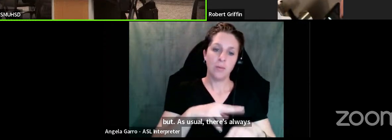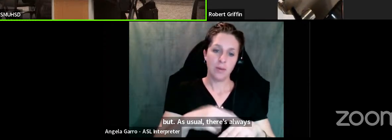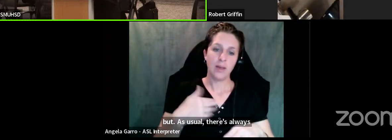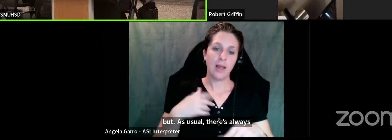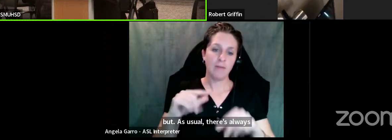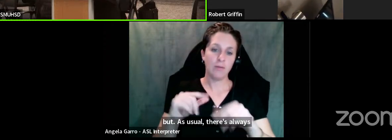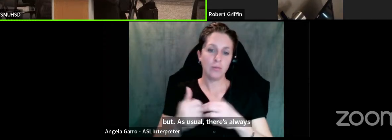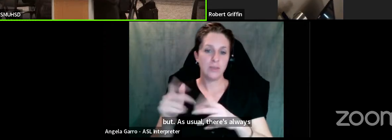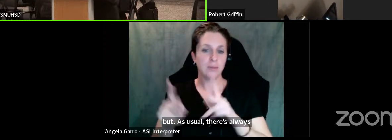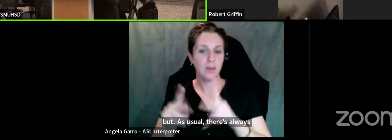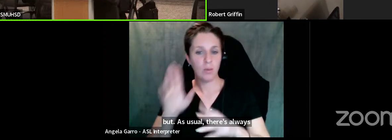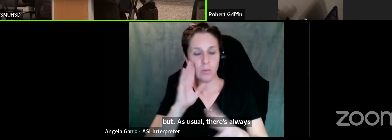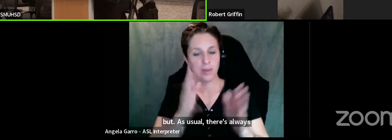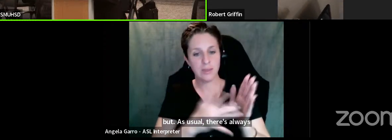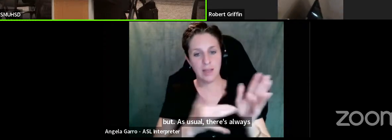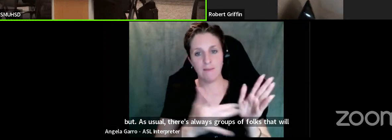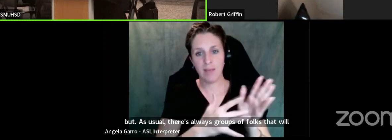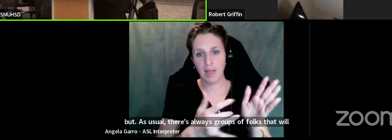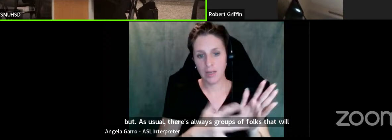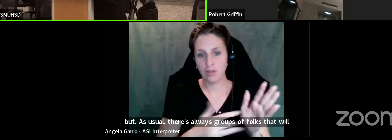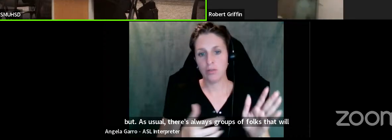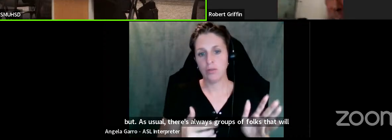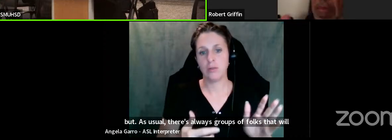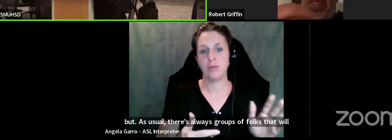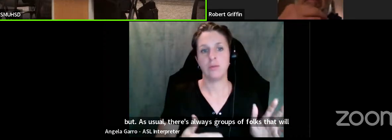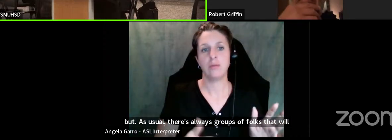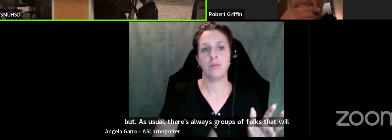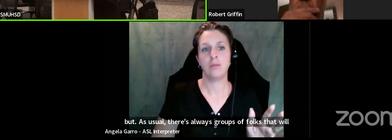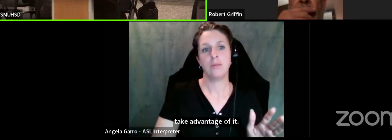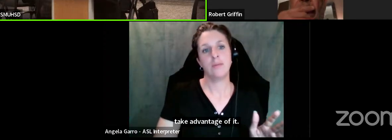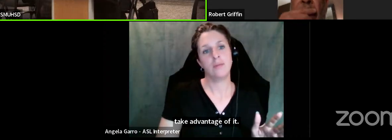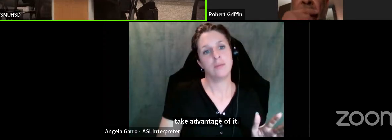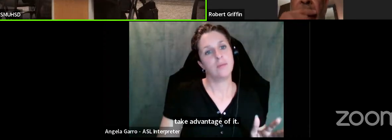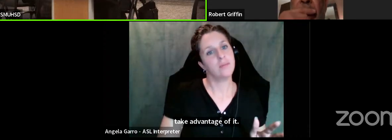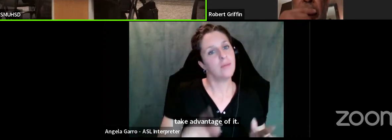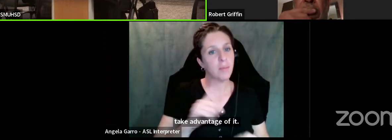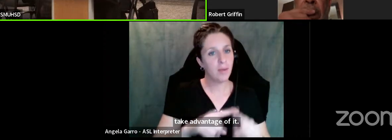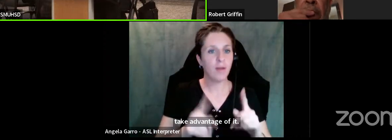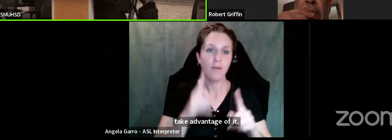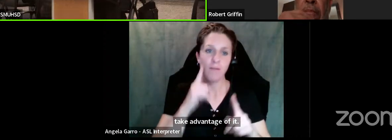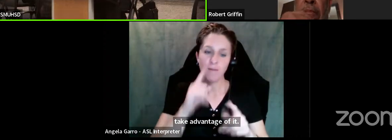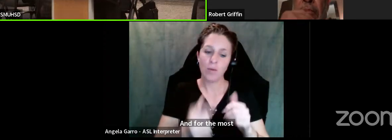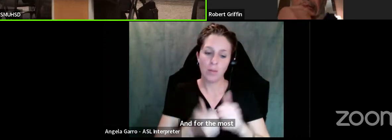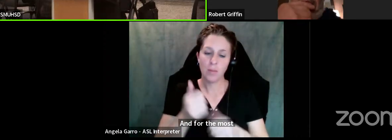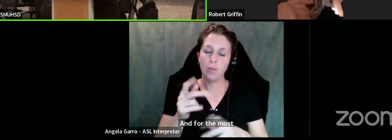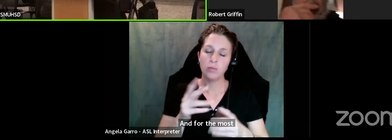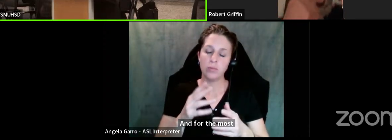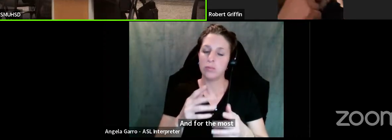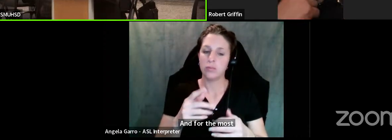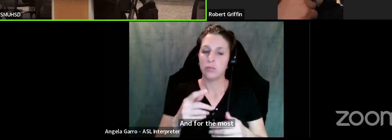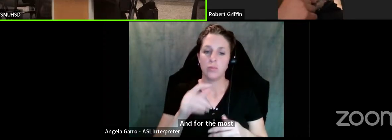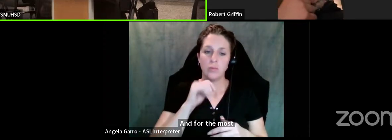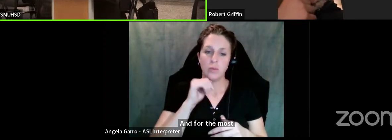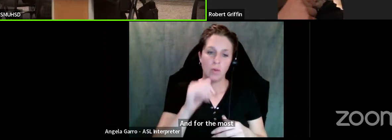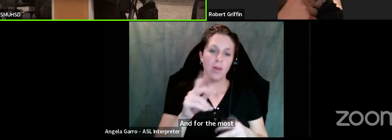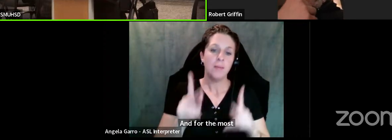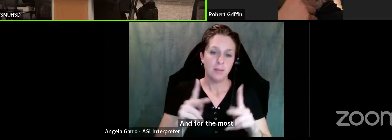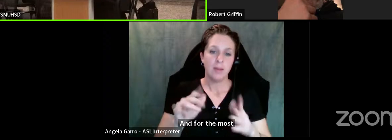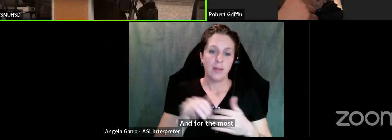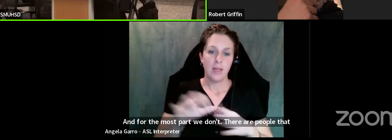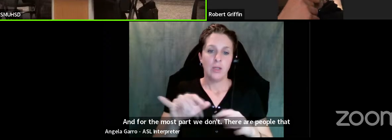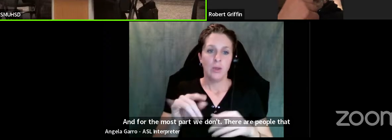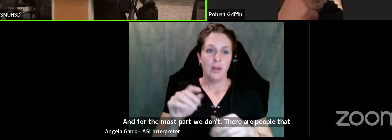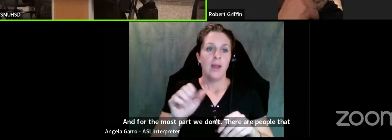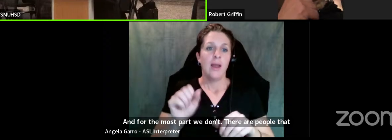folks that will take advantage of it. And for the most part, we don't. There are people that do it. And as long as you